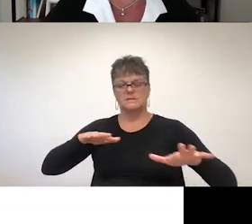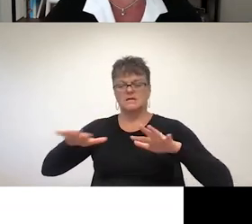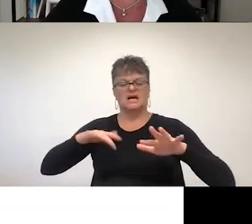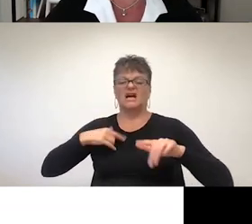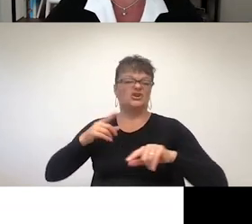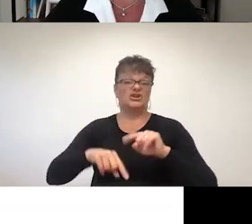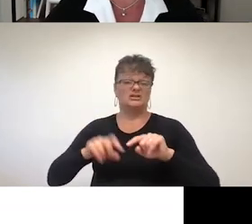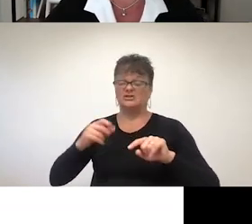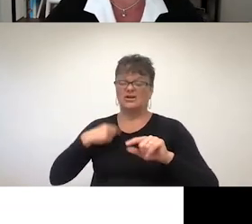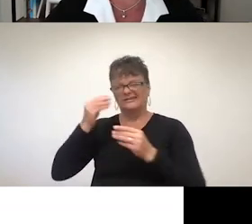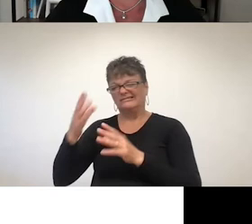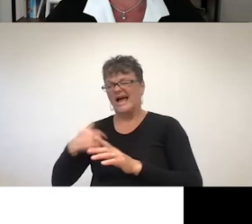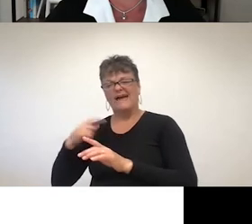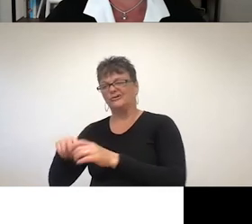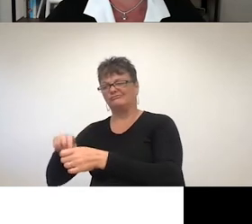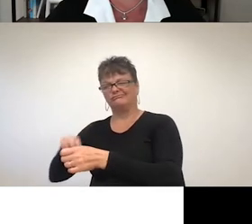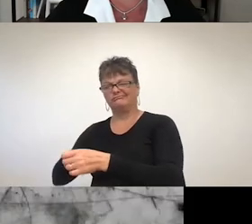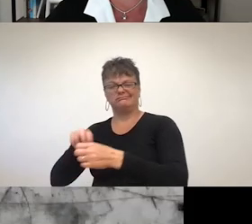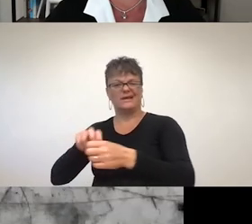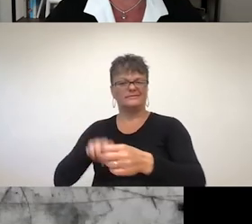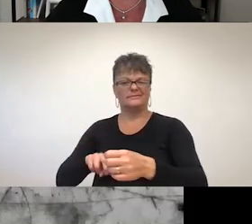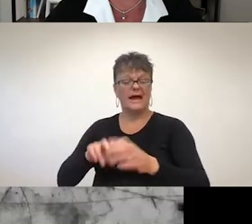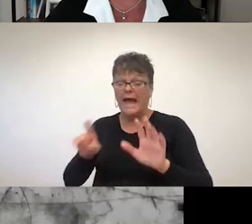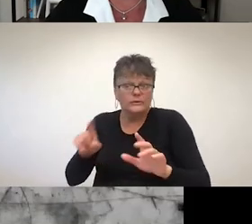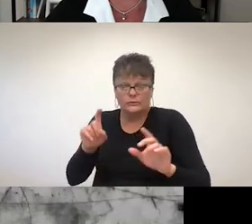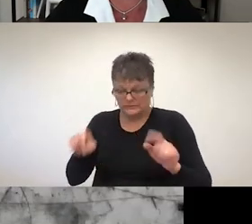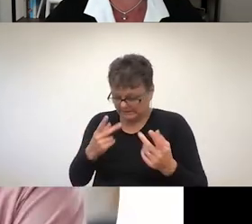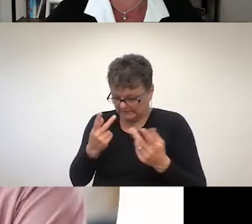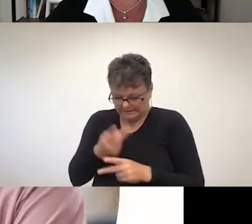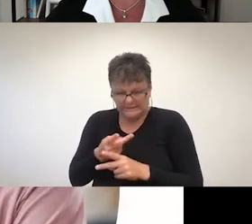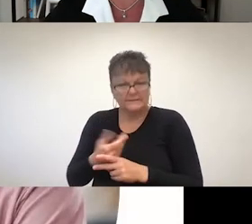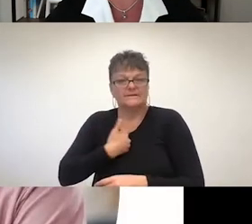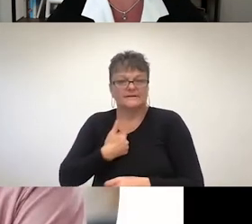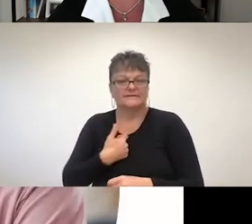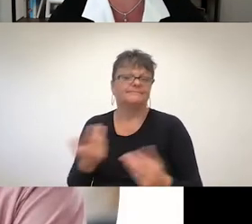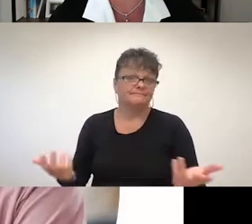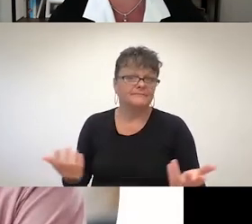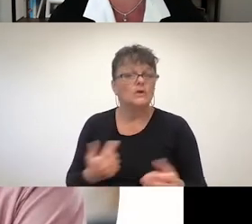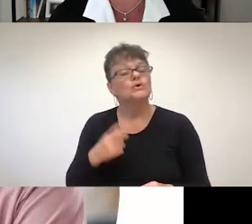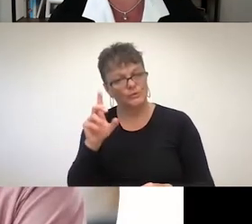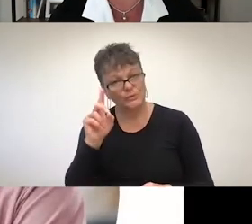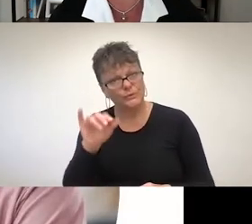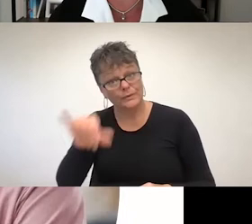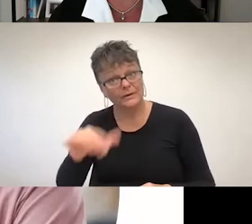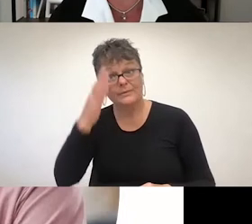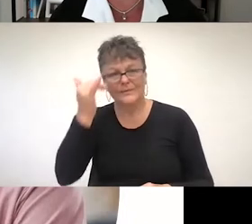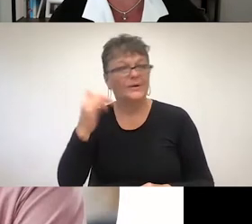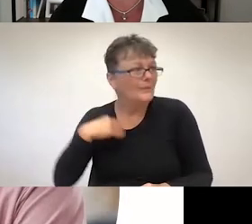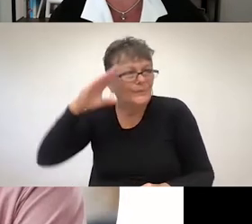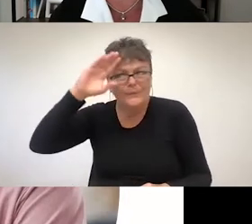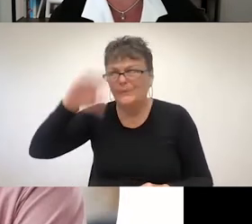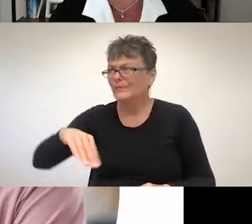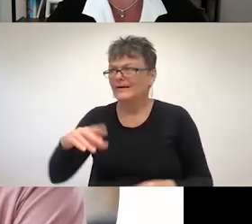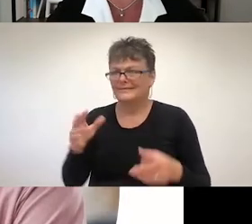and academically, in order to protect your well-being. And why are we going to do these things? Because we know that it is about the people